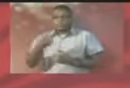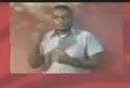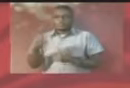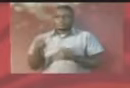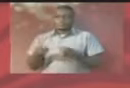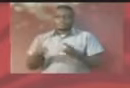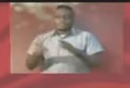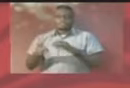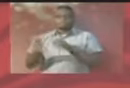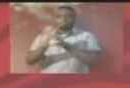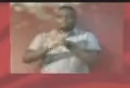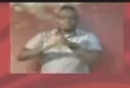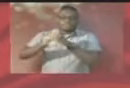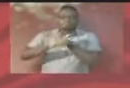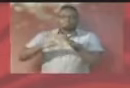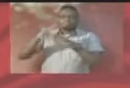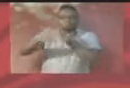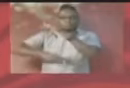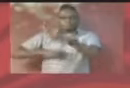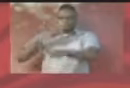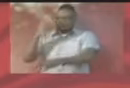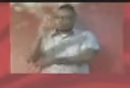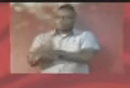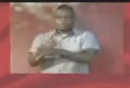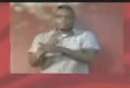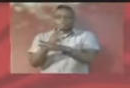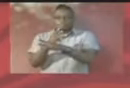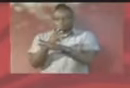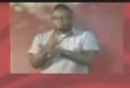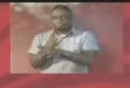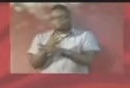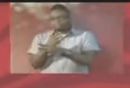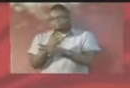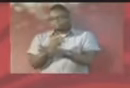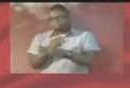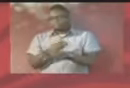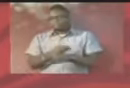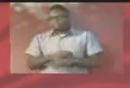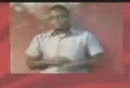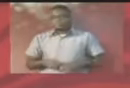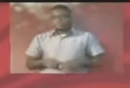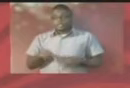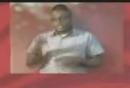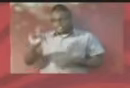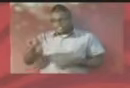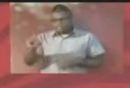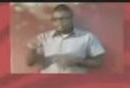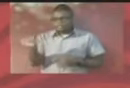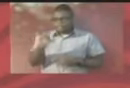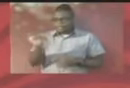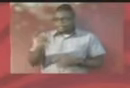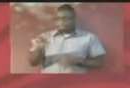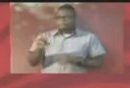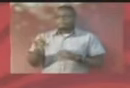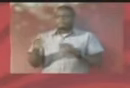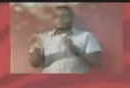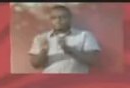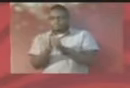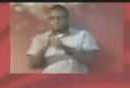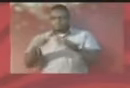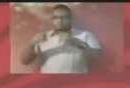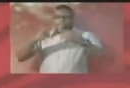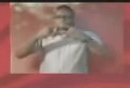pandemic. Together with adherence to the health protocols like wearing a mask, maintaining social